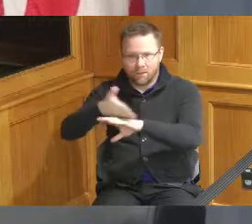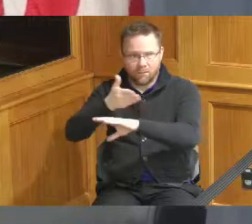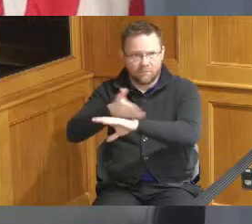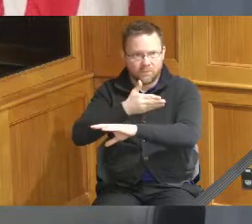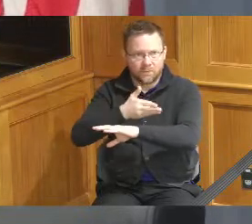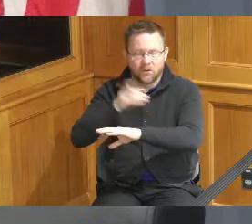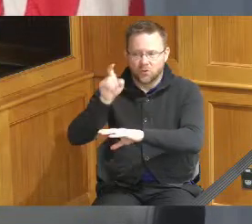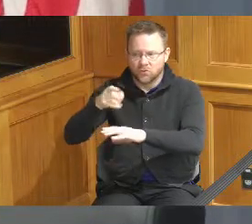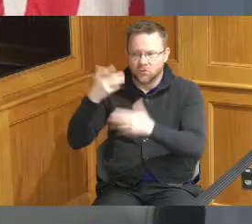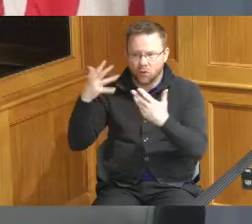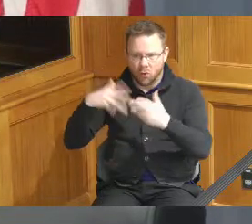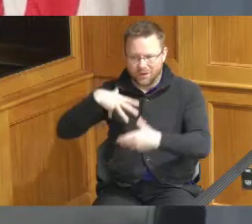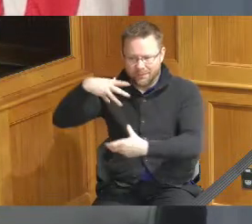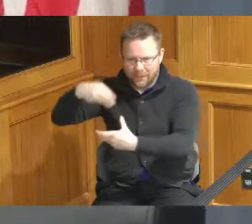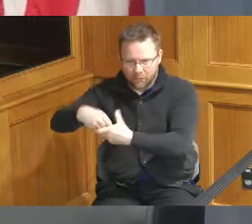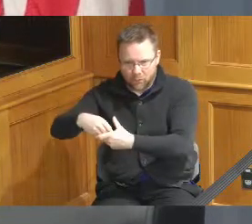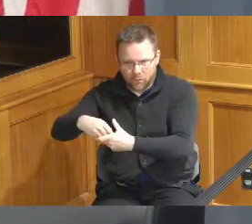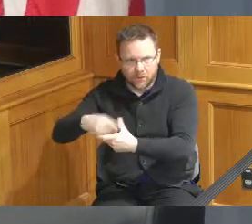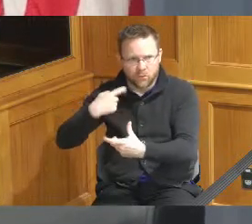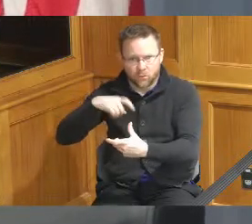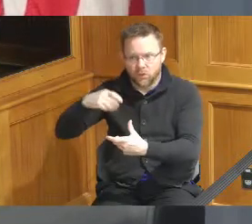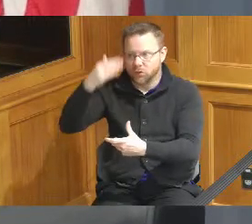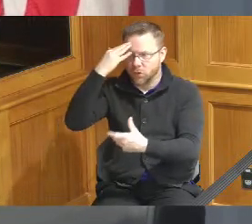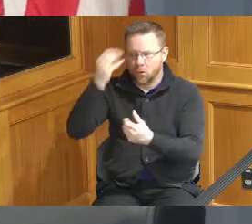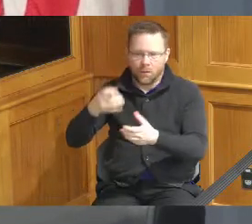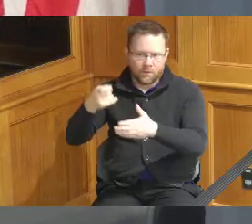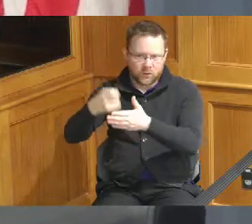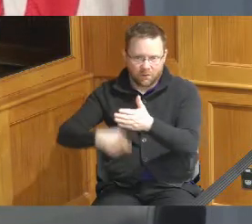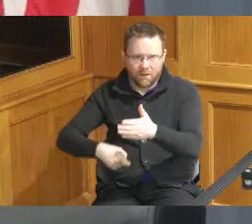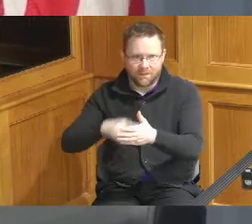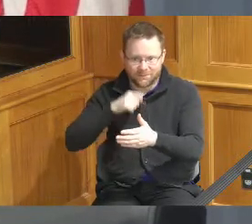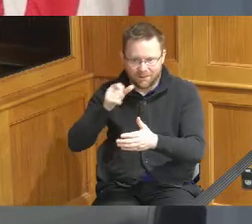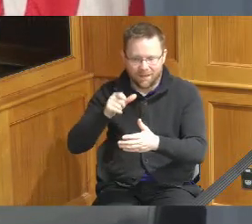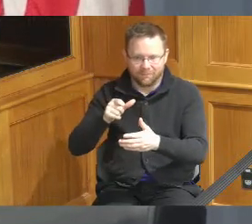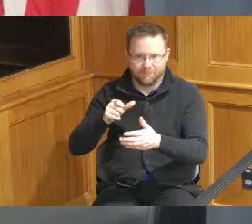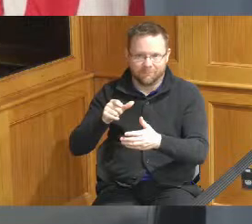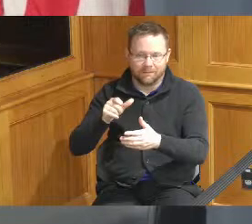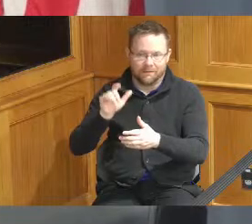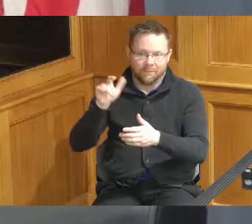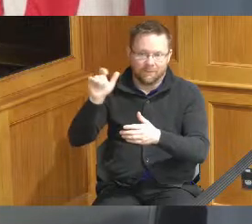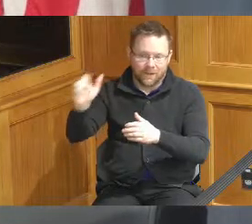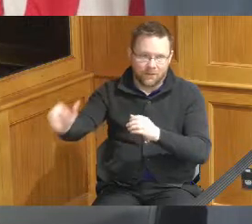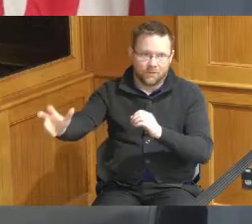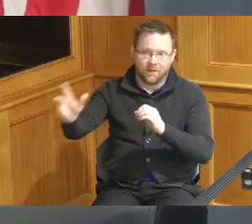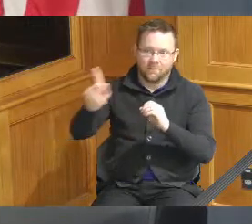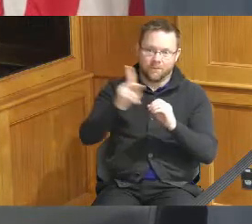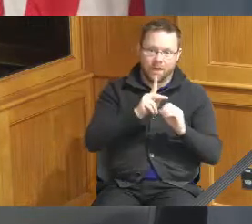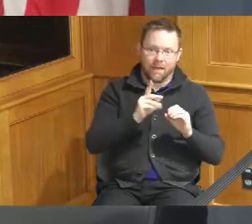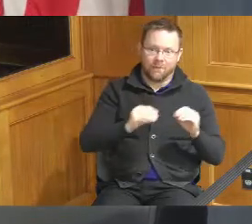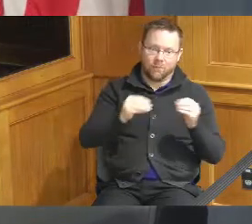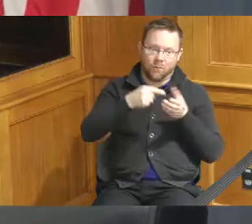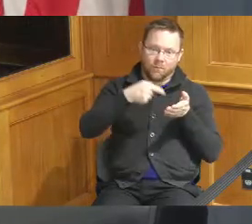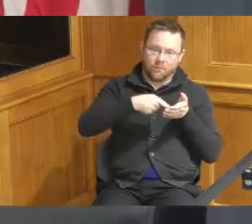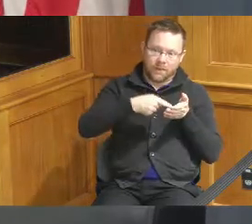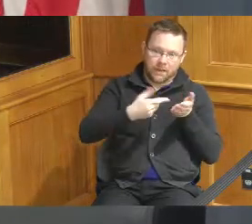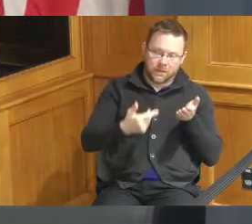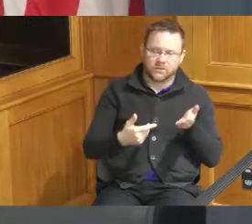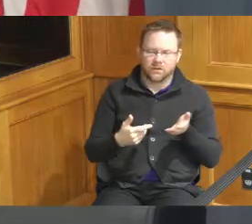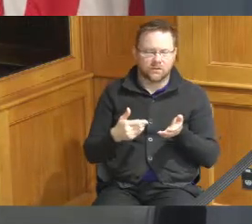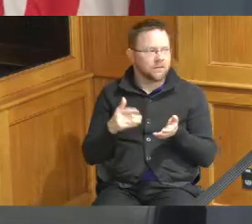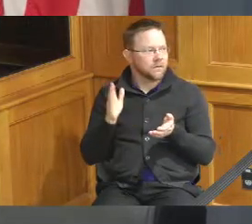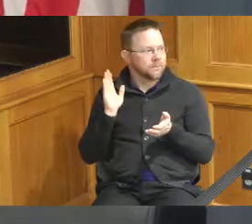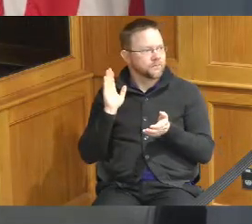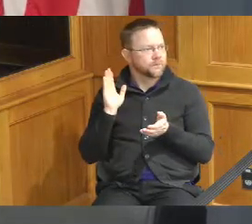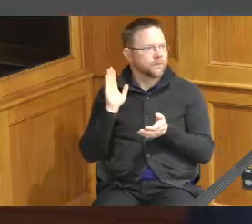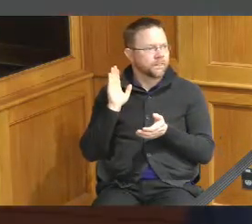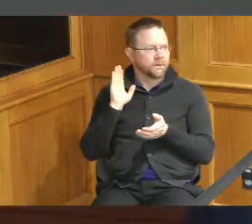should already be rolled in, so we don't come back with another, another bill to get that site repaired. Funding of